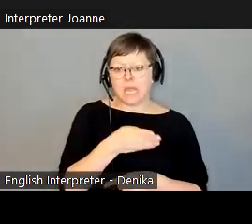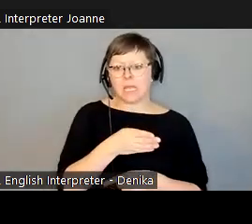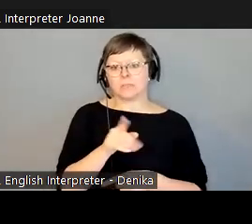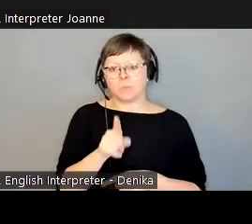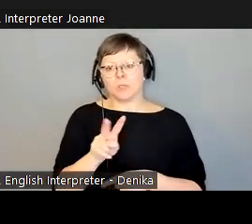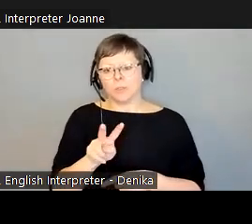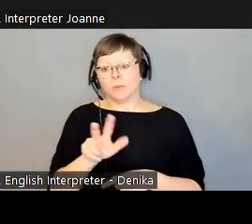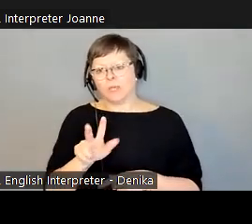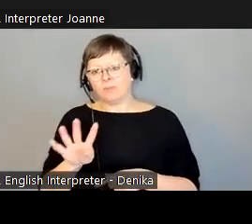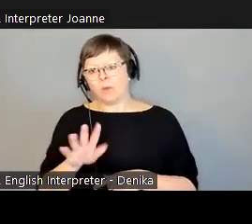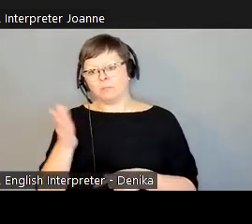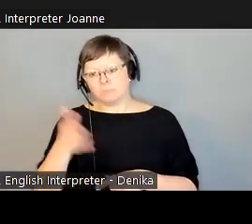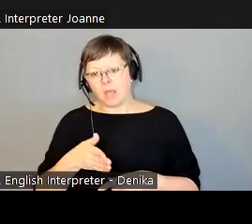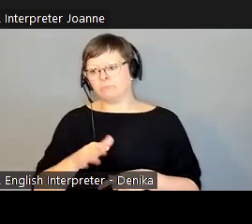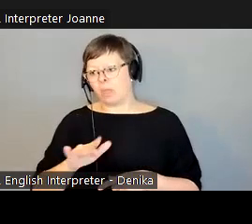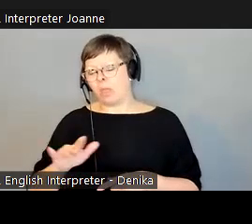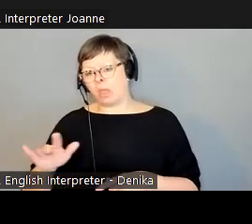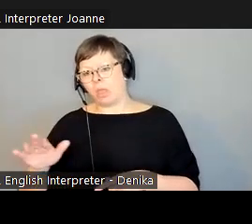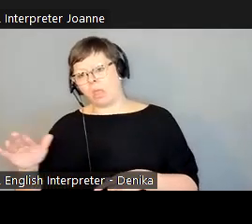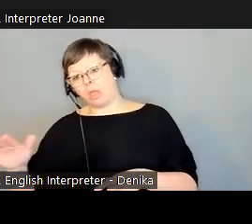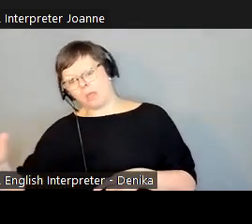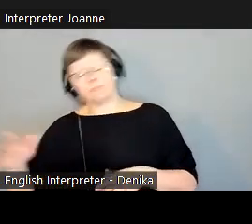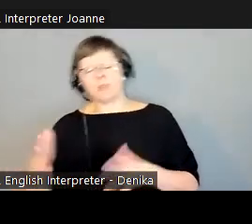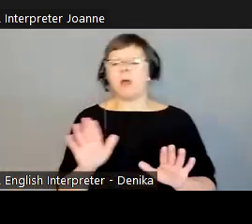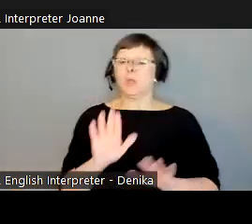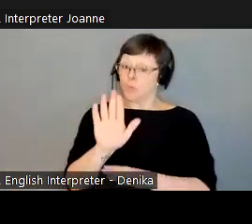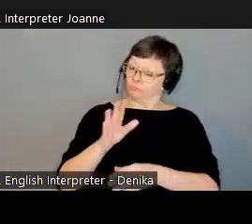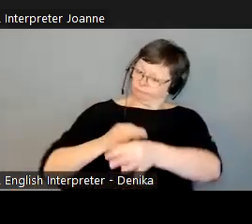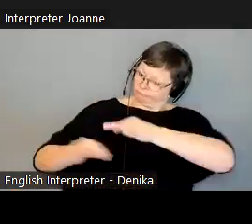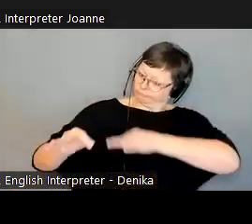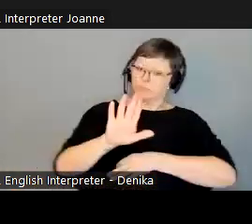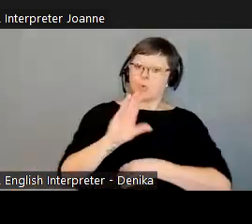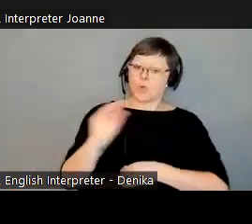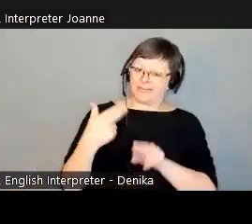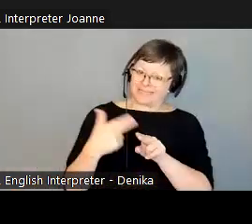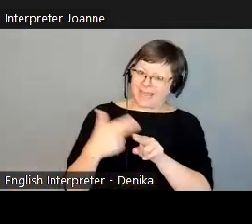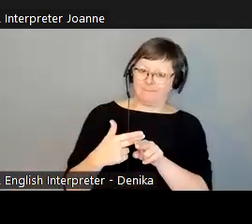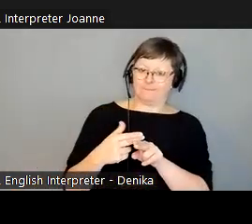3, 4. It could have your company's name up there.